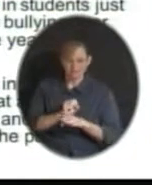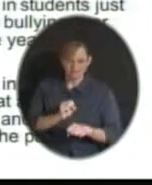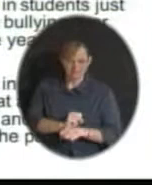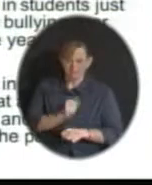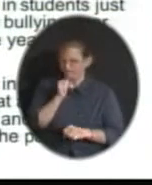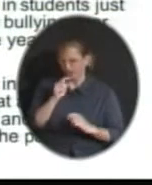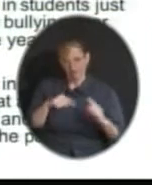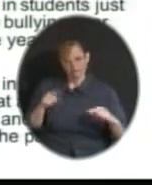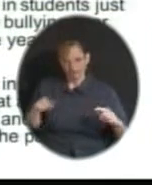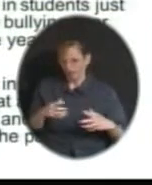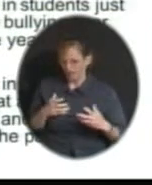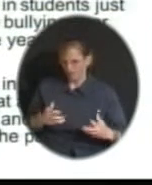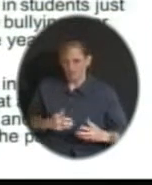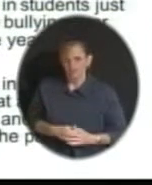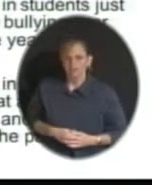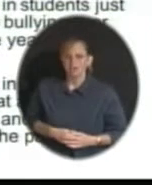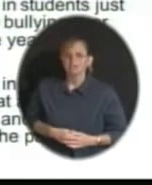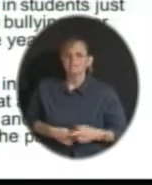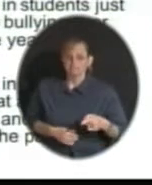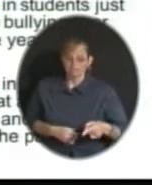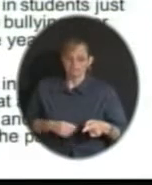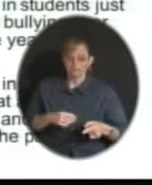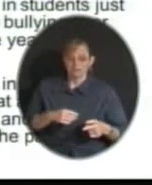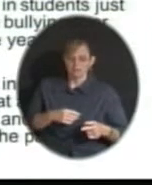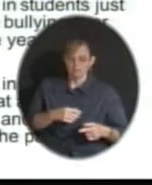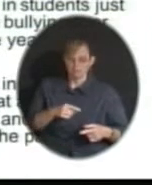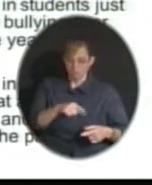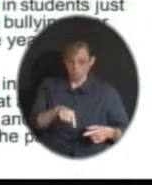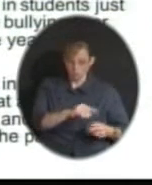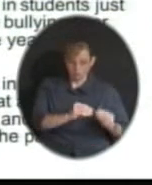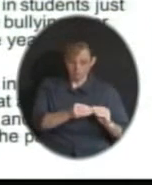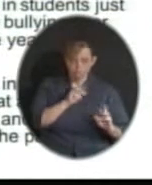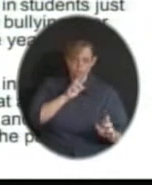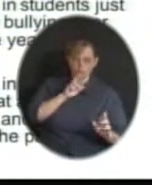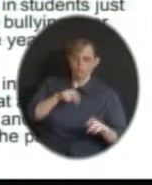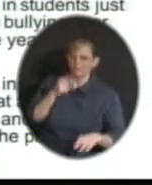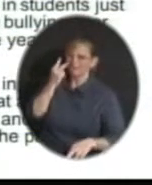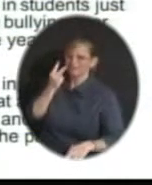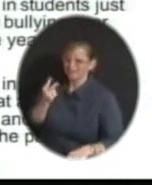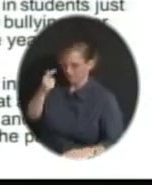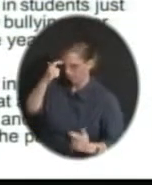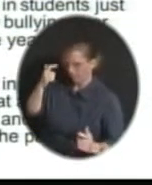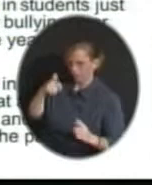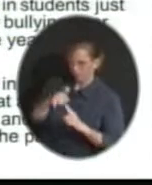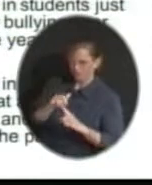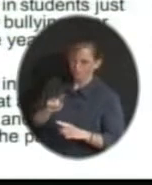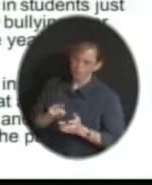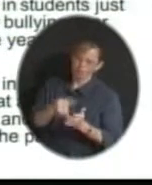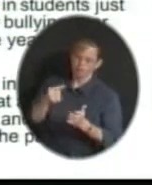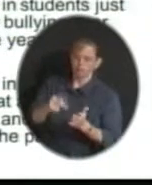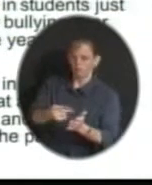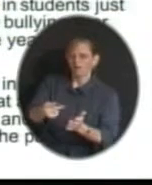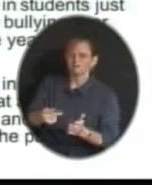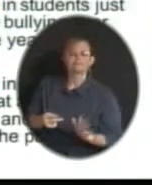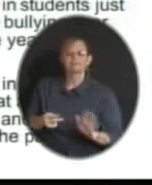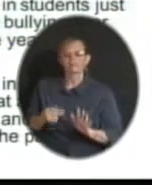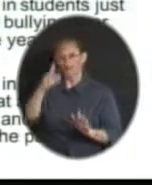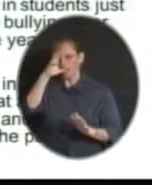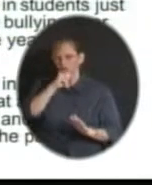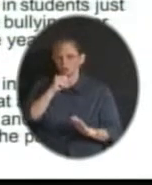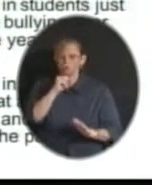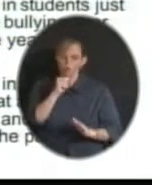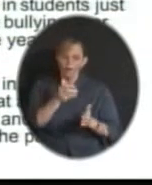out. Report seeing bullying once or twice a month. Okay, we can assume, we don't ask if it's in our schools, in their home,